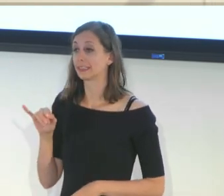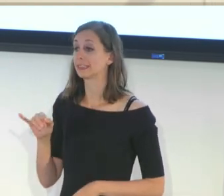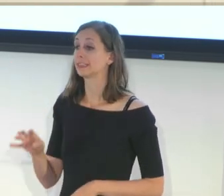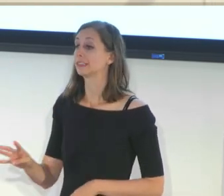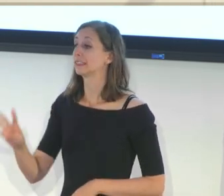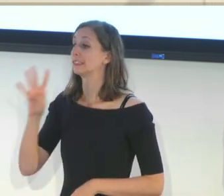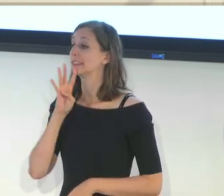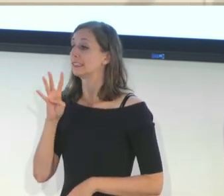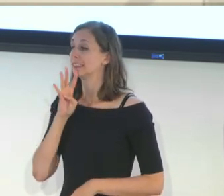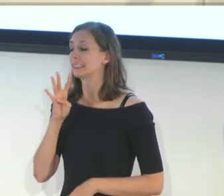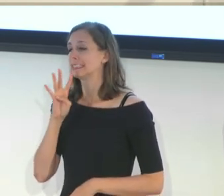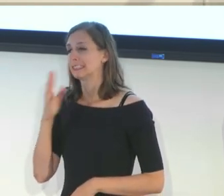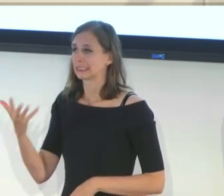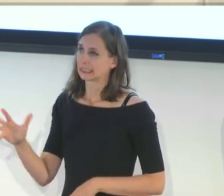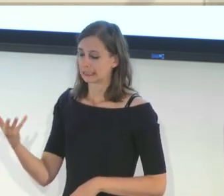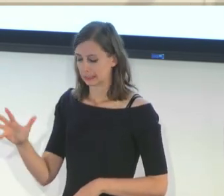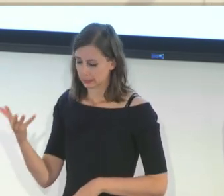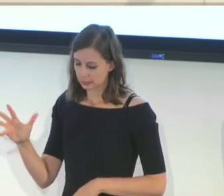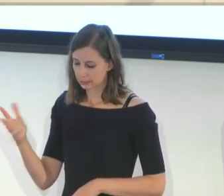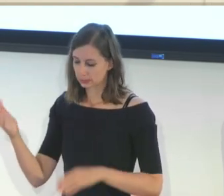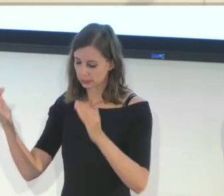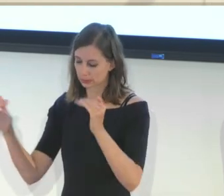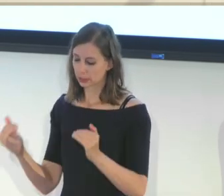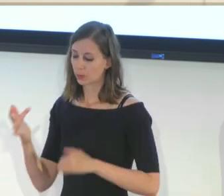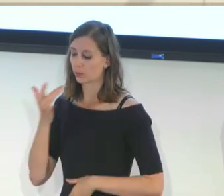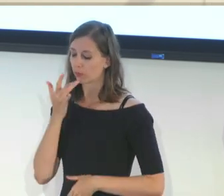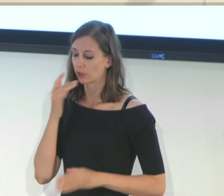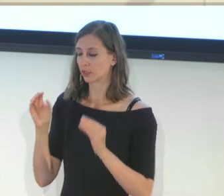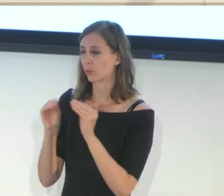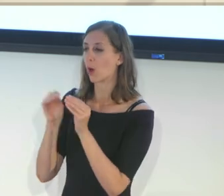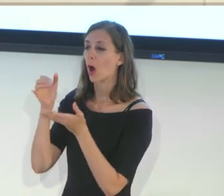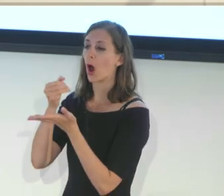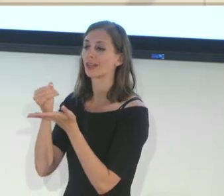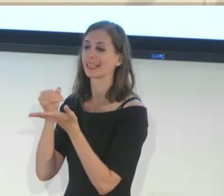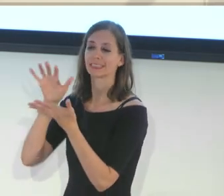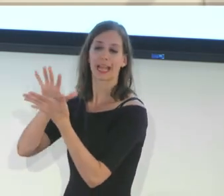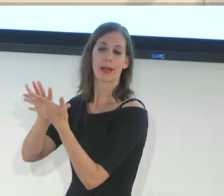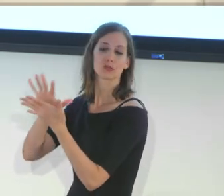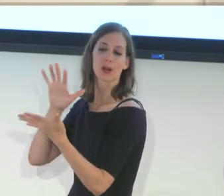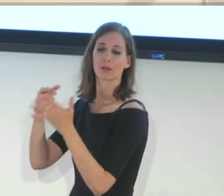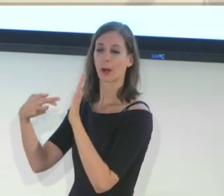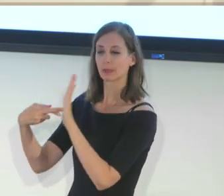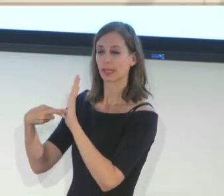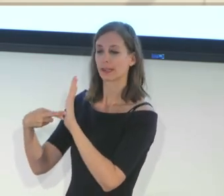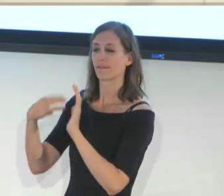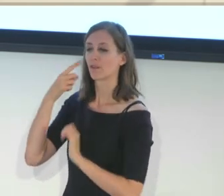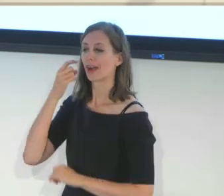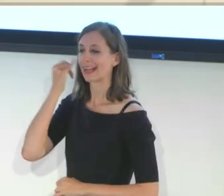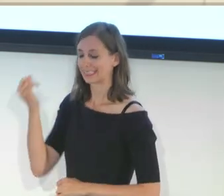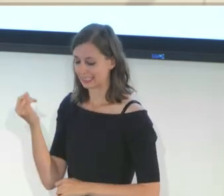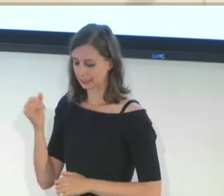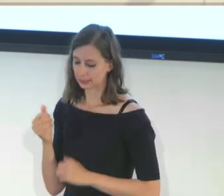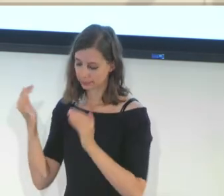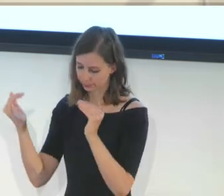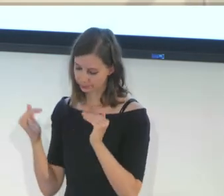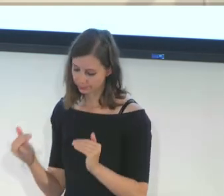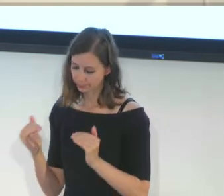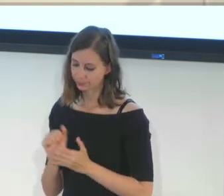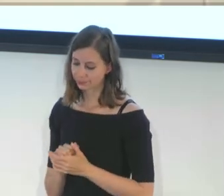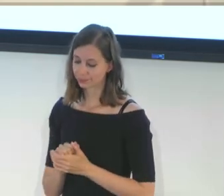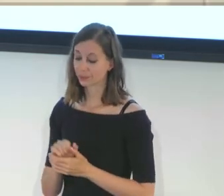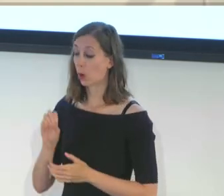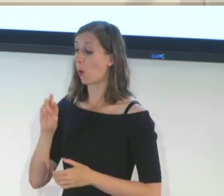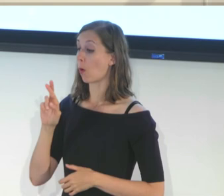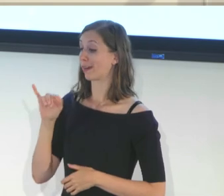is inconsistent. Ori prefers artistic and abstract representations of ideas. Ori has a lot of